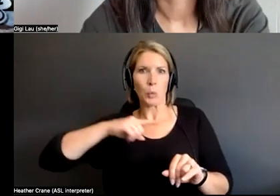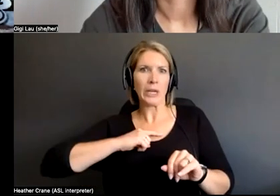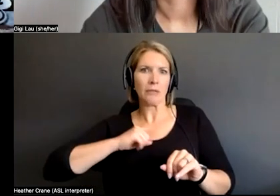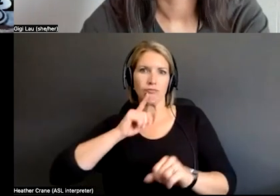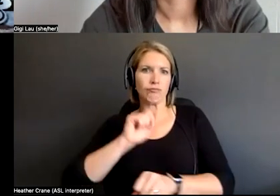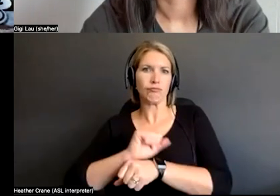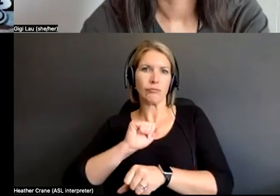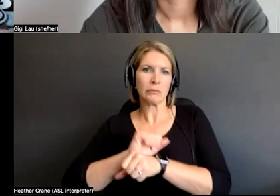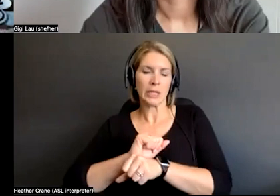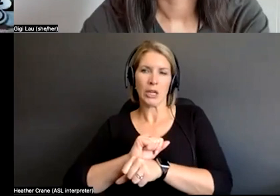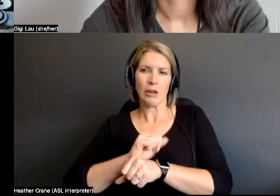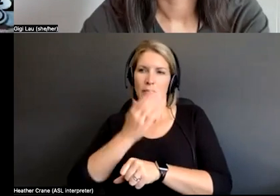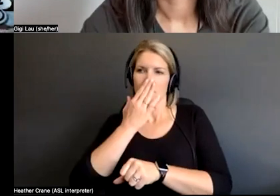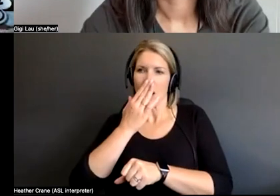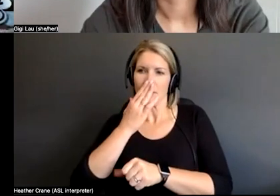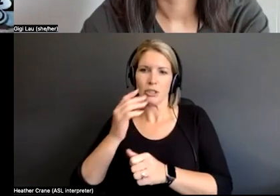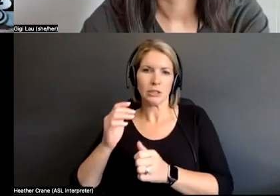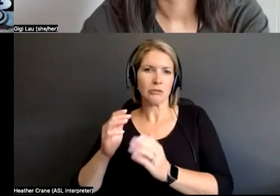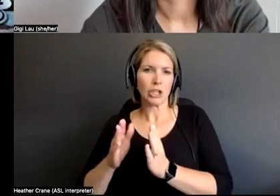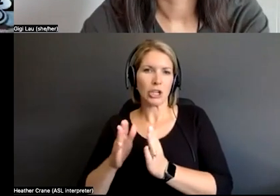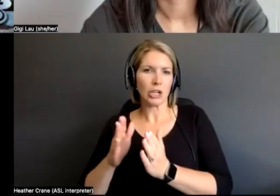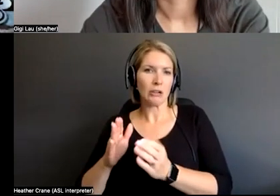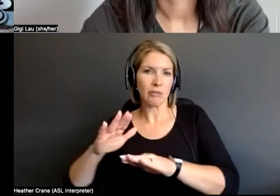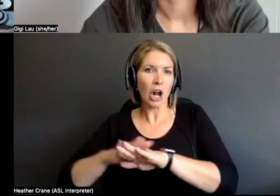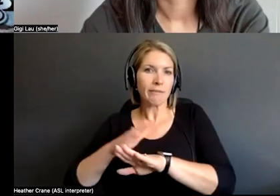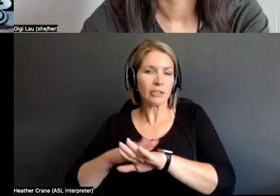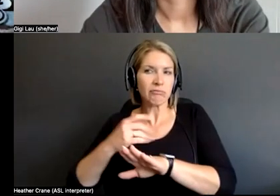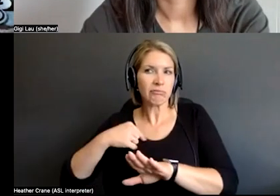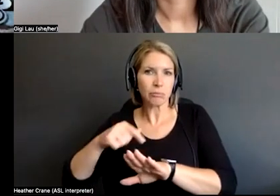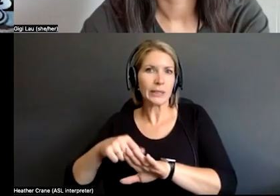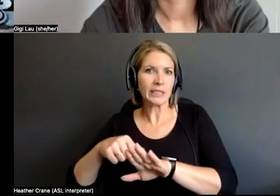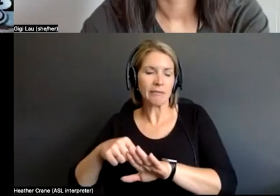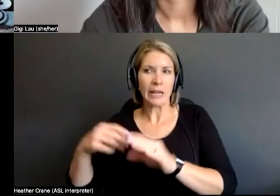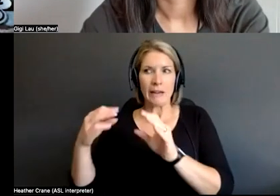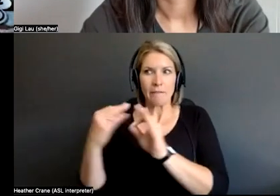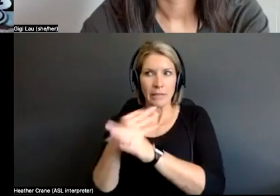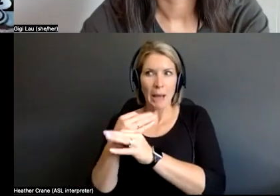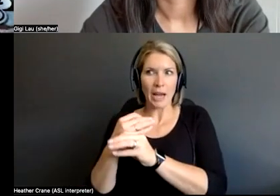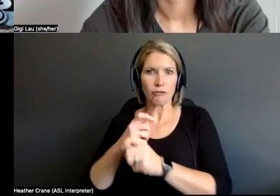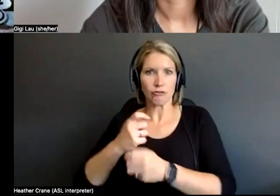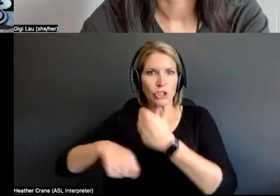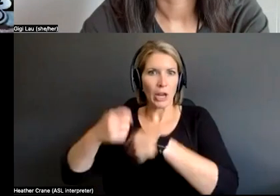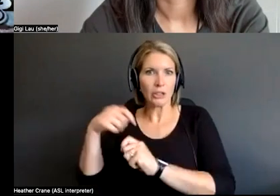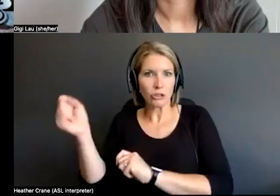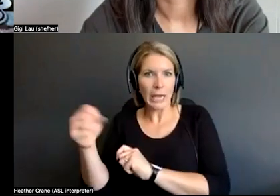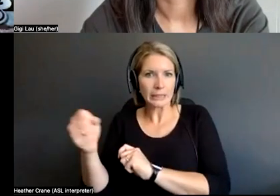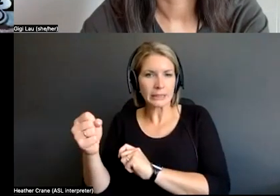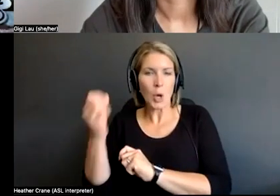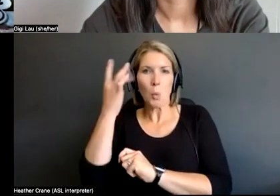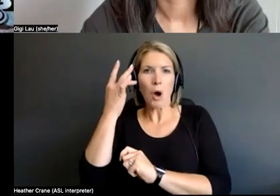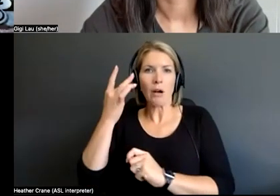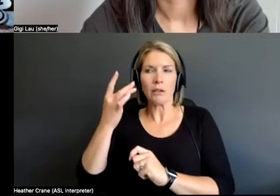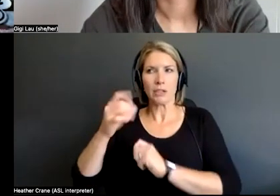we're creating commercial products that we want to sell well and be picked up often. So we do take that into consideration,